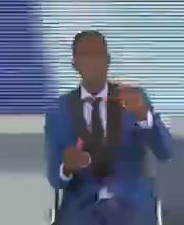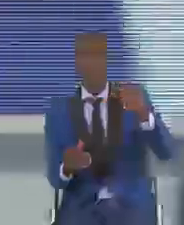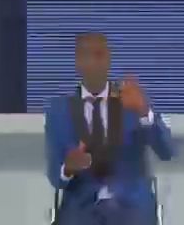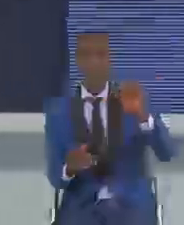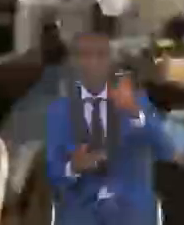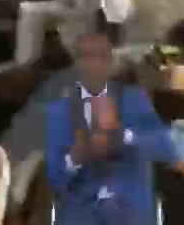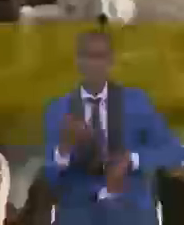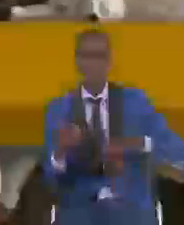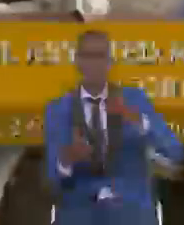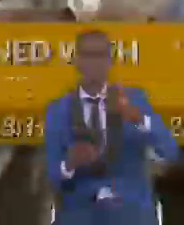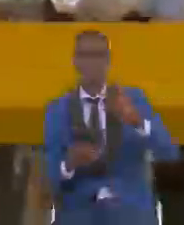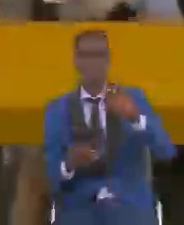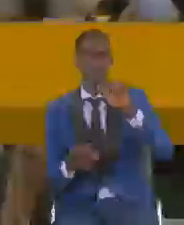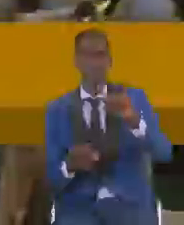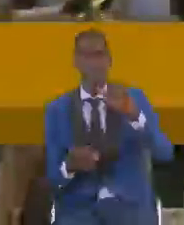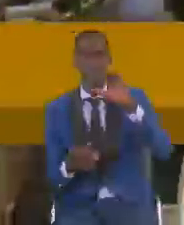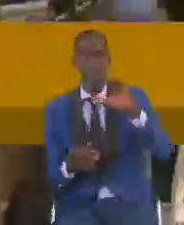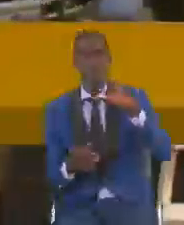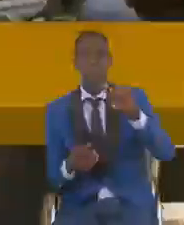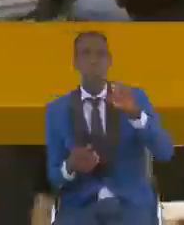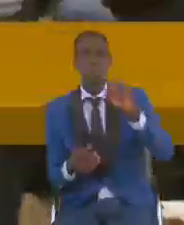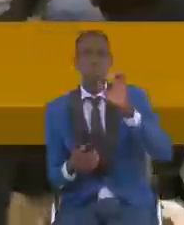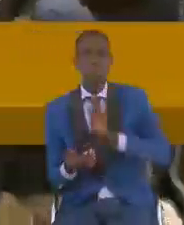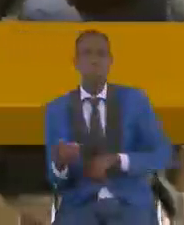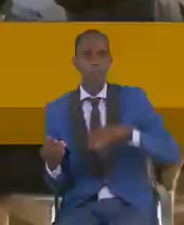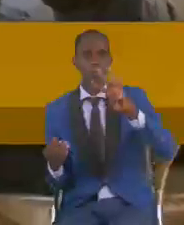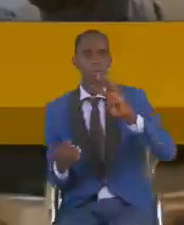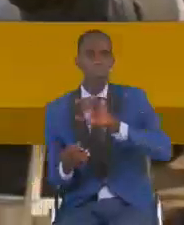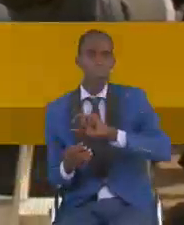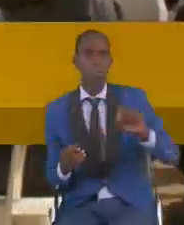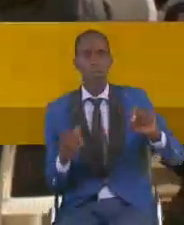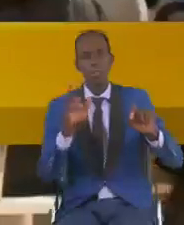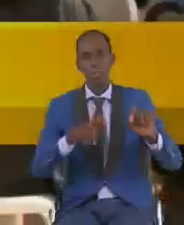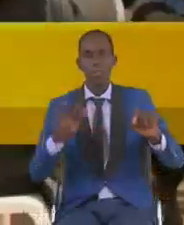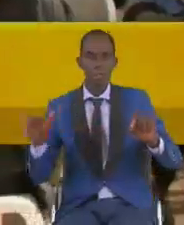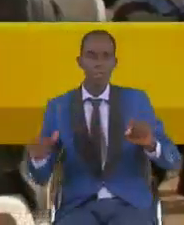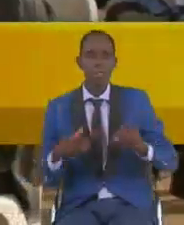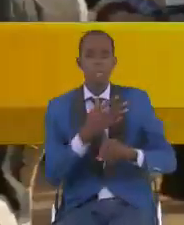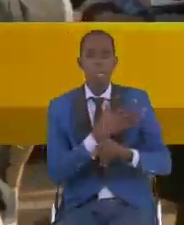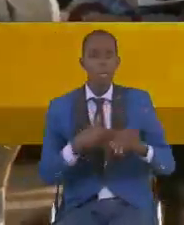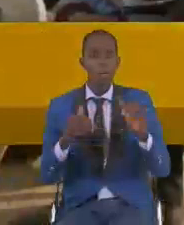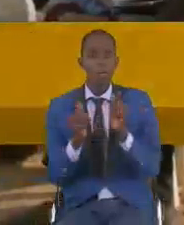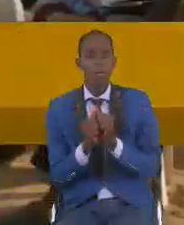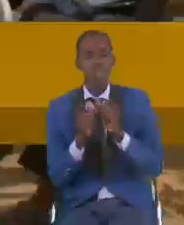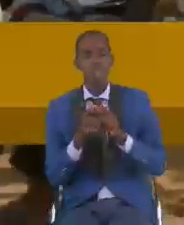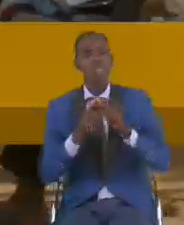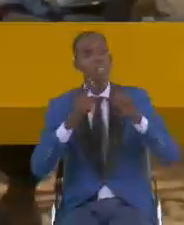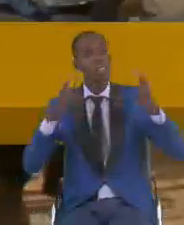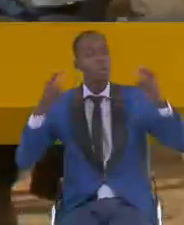verse 33. Acts chapter 4, verse 33. And with great